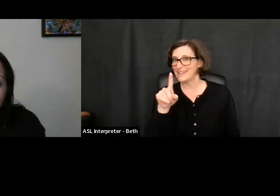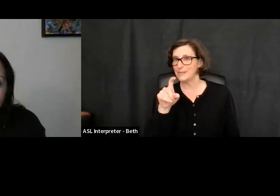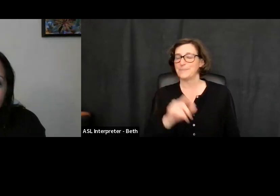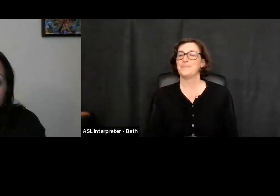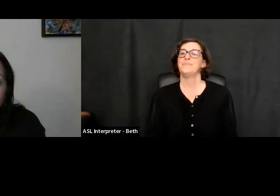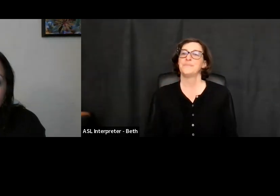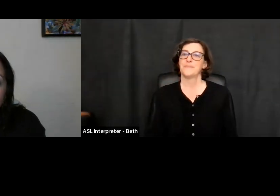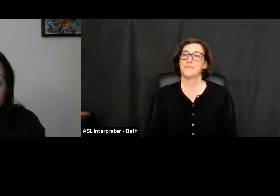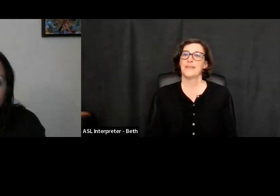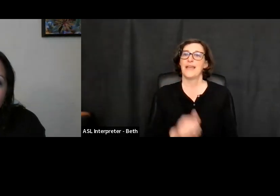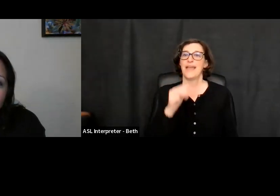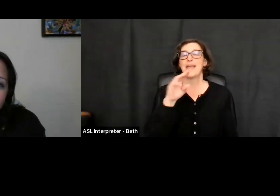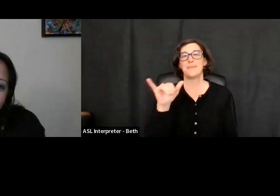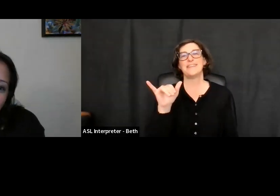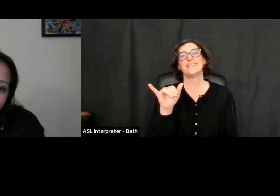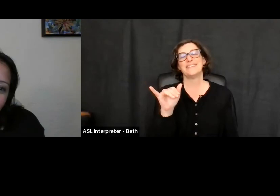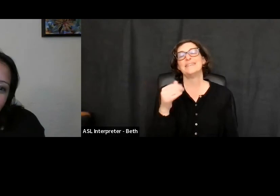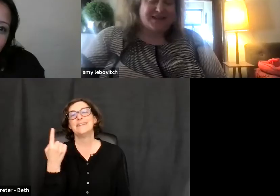Oh, something similar.